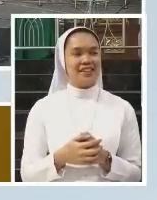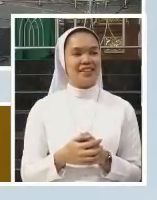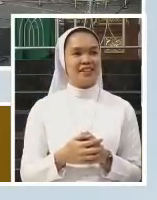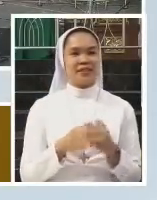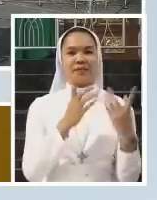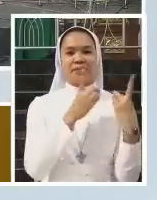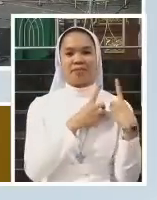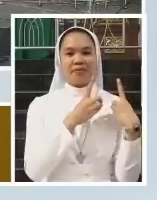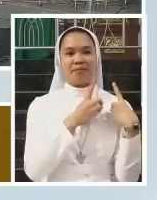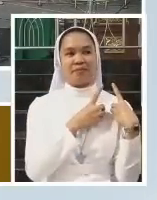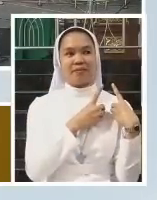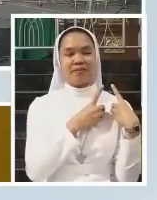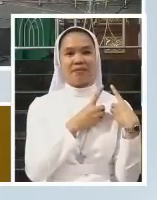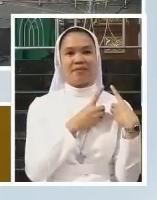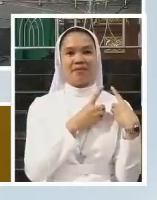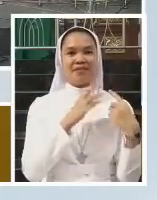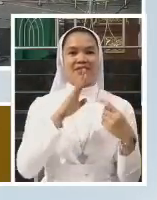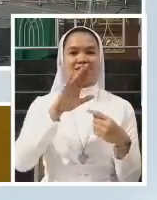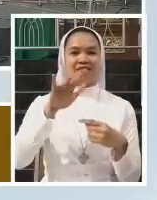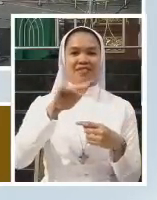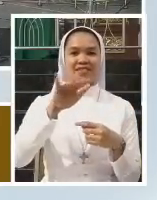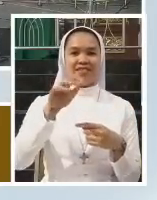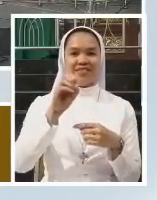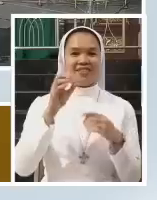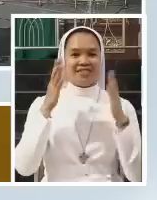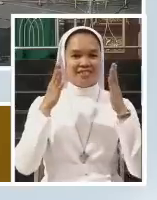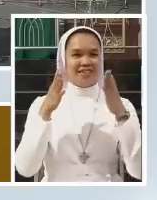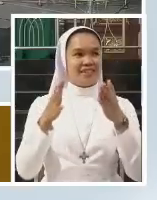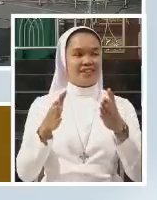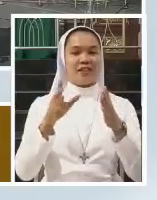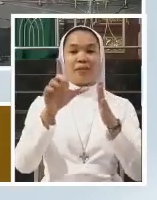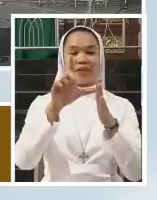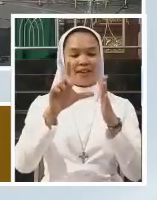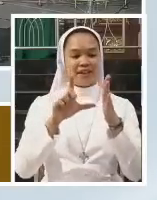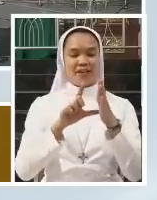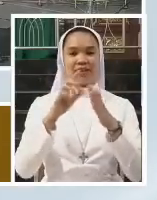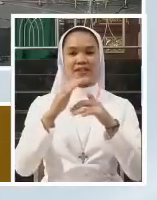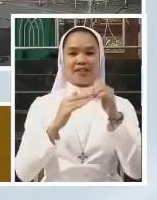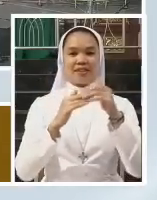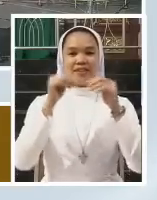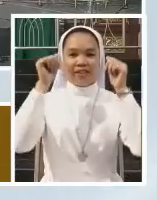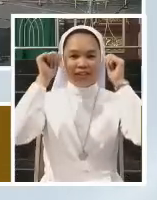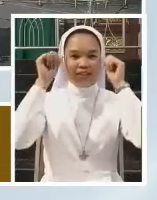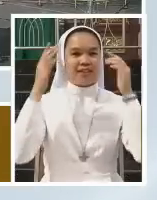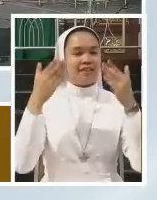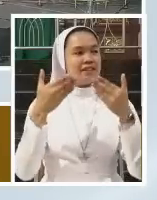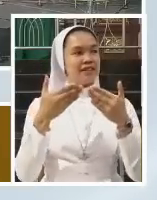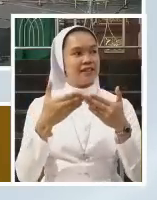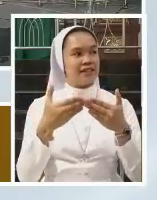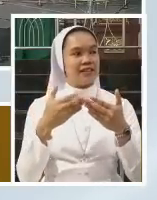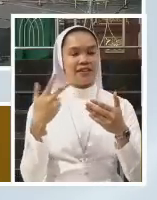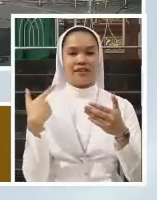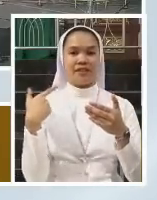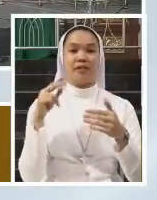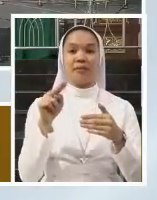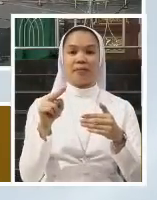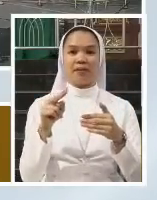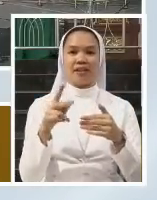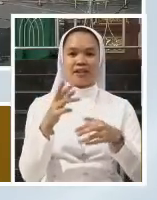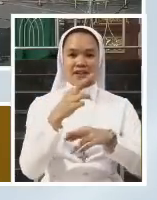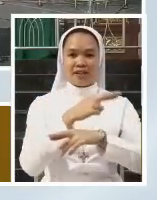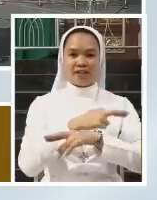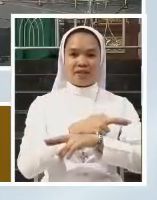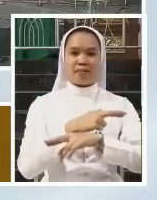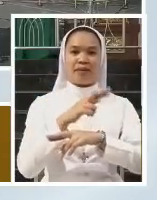Dear Monsignor Cahot, attentive to the norms established by the Archdiocese, the mandatory retirement for the